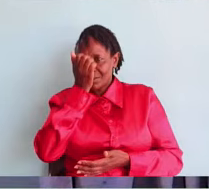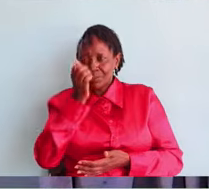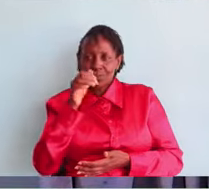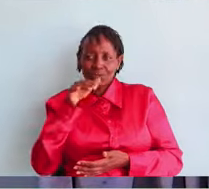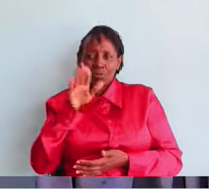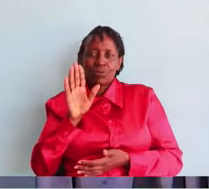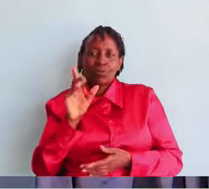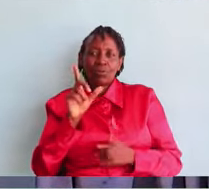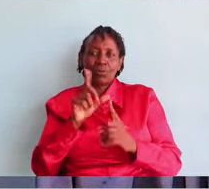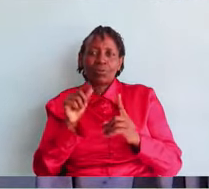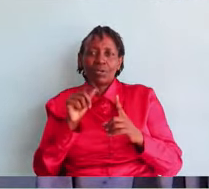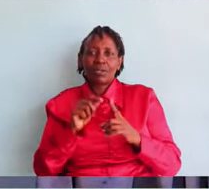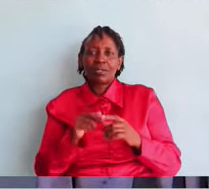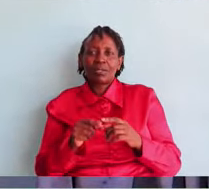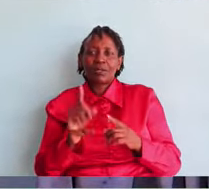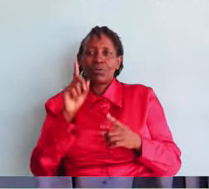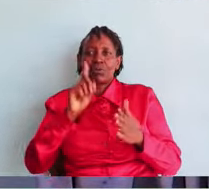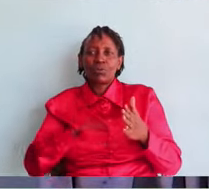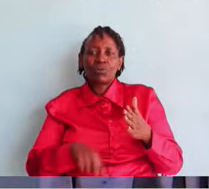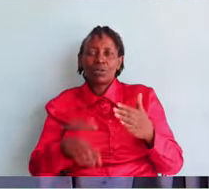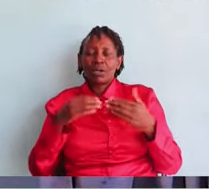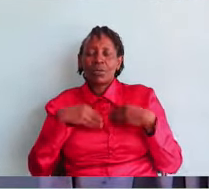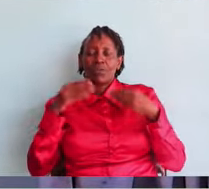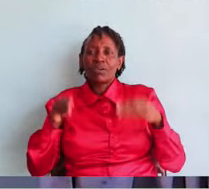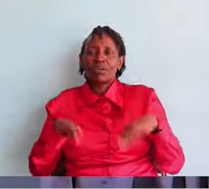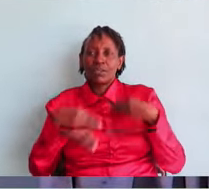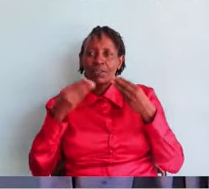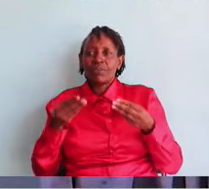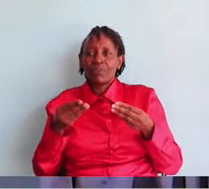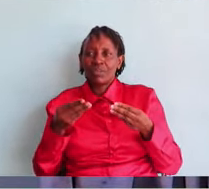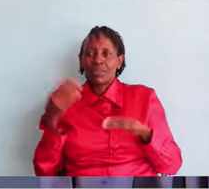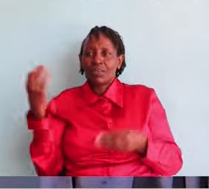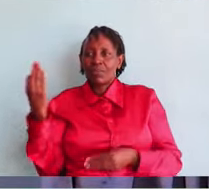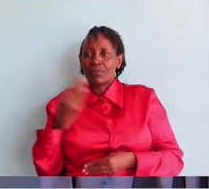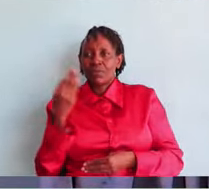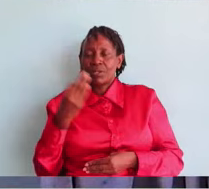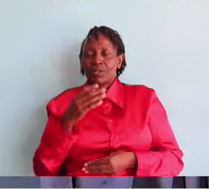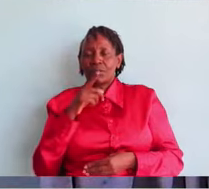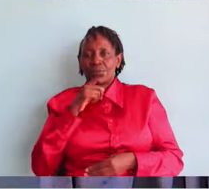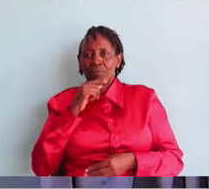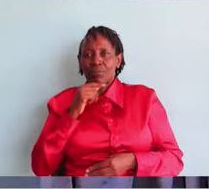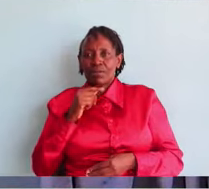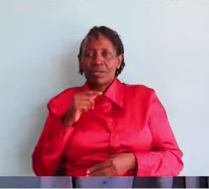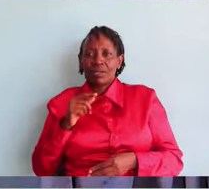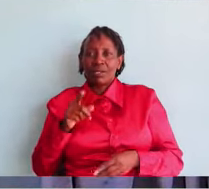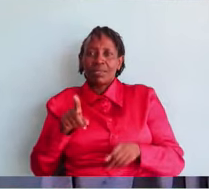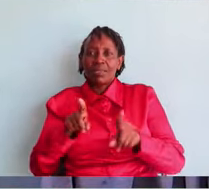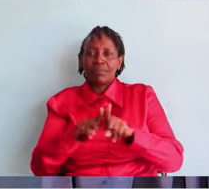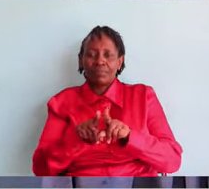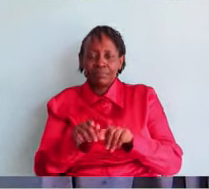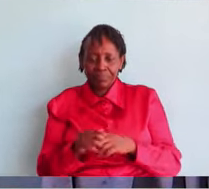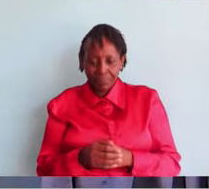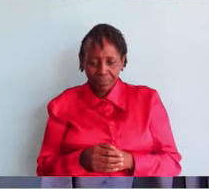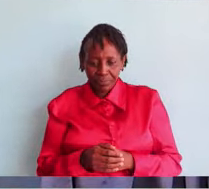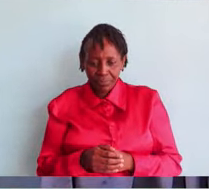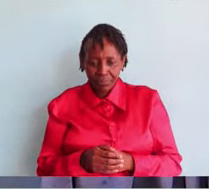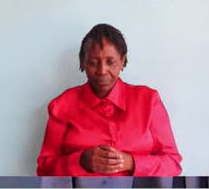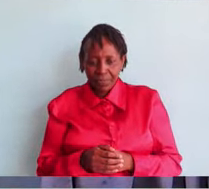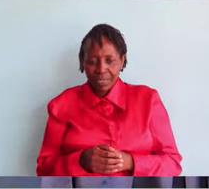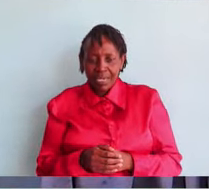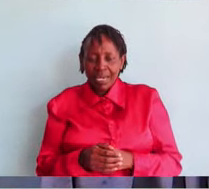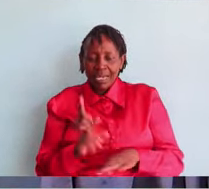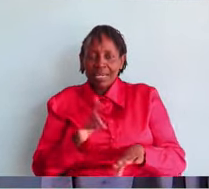hear that which you have laid in the heart of your servant and our brother, Engineer Albert, so that, Lord, as he